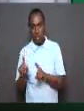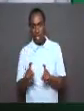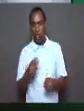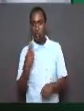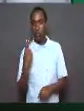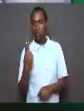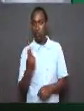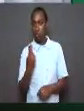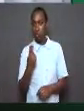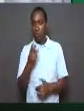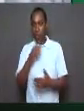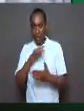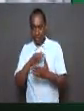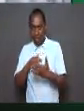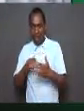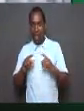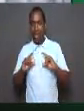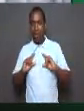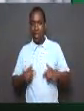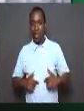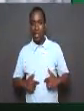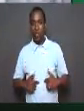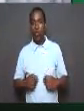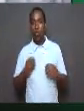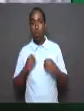to study living organisms.